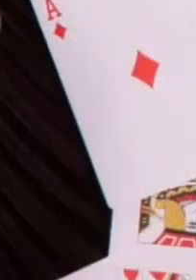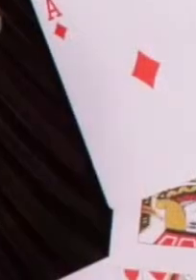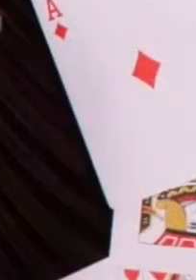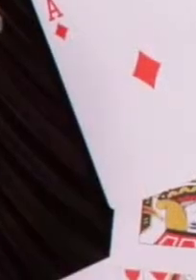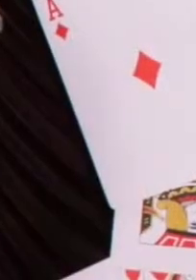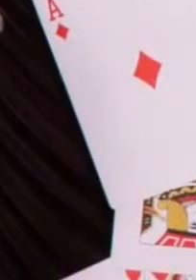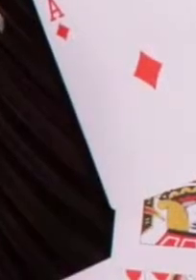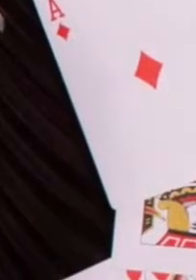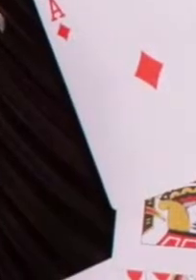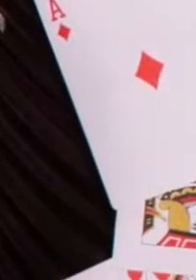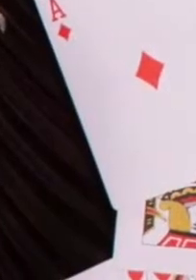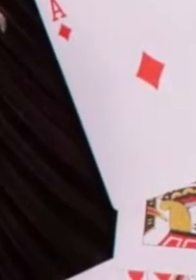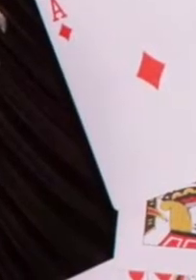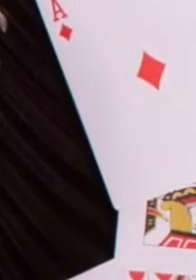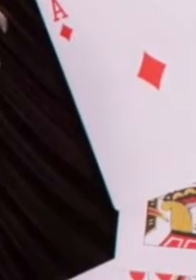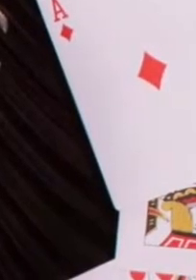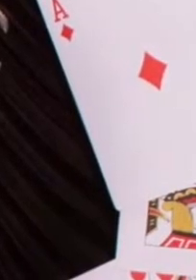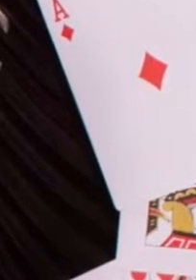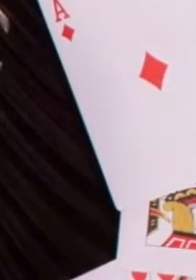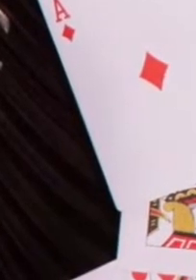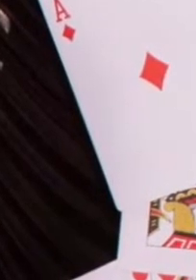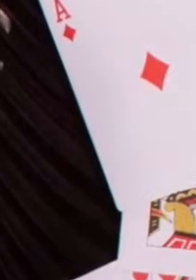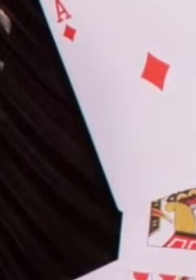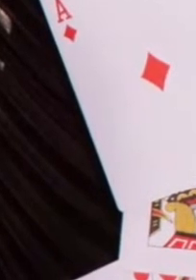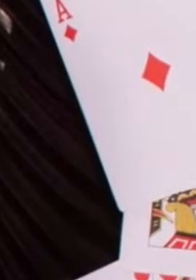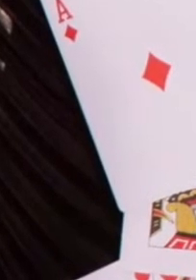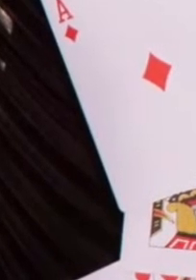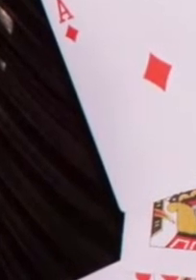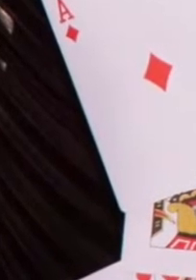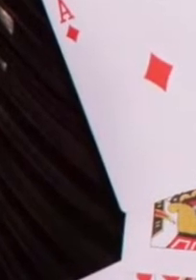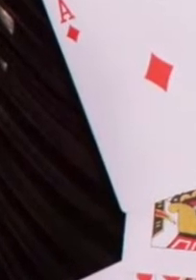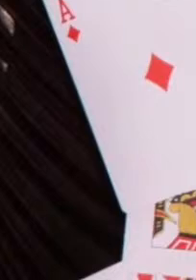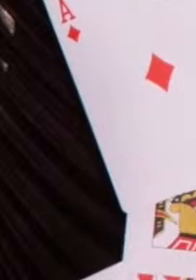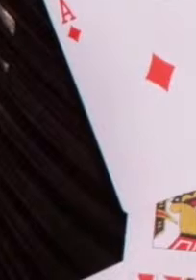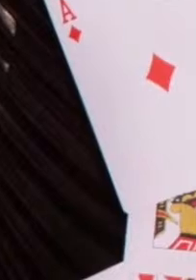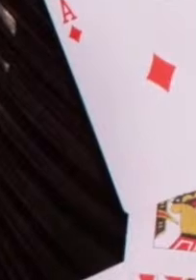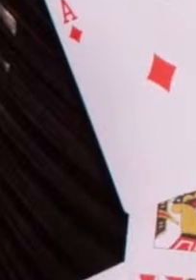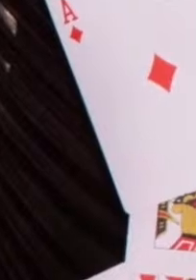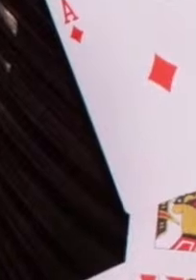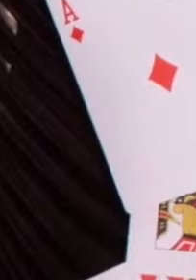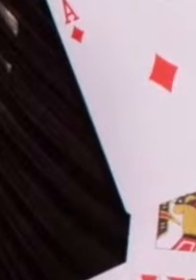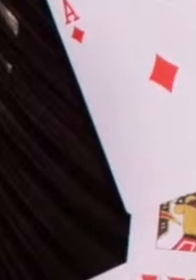making life a spinning arcade.